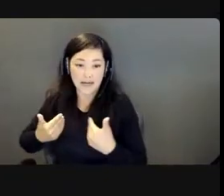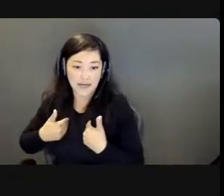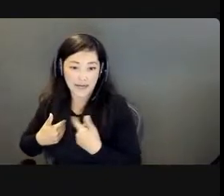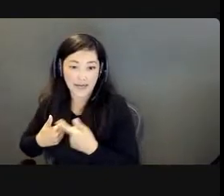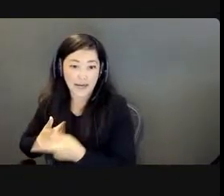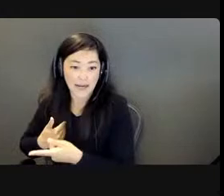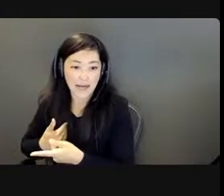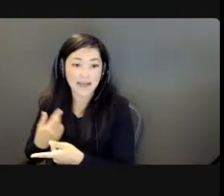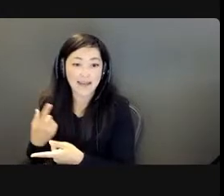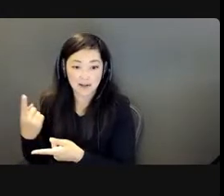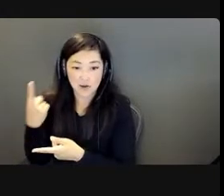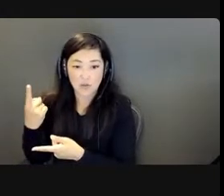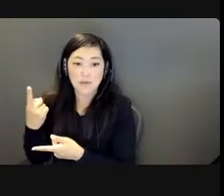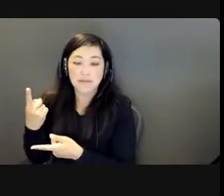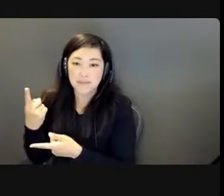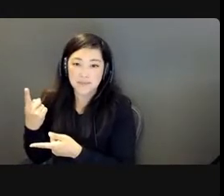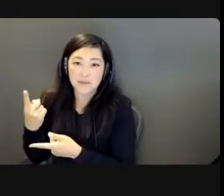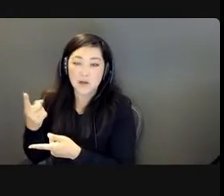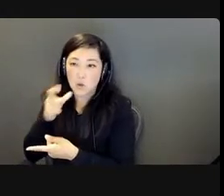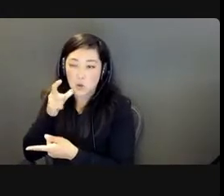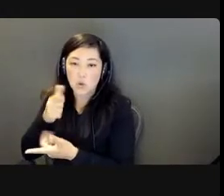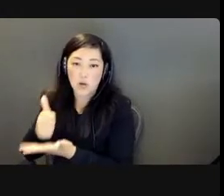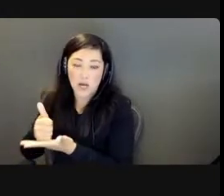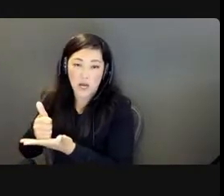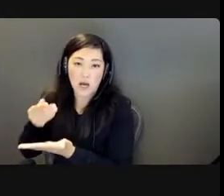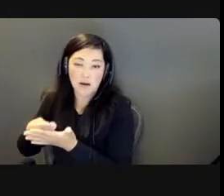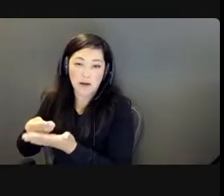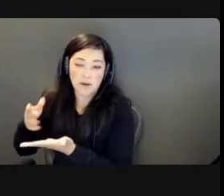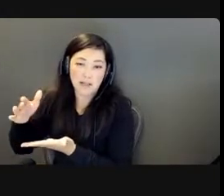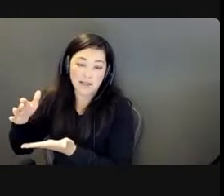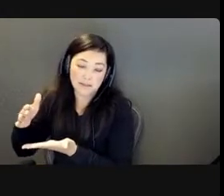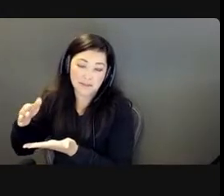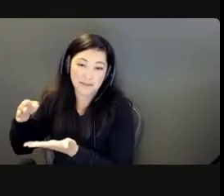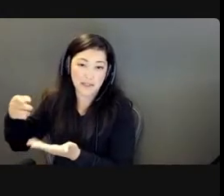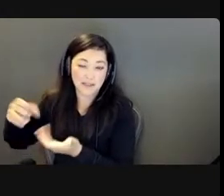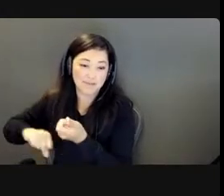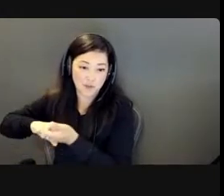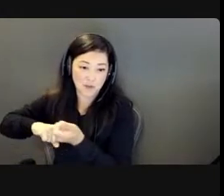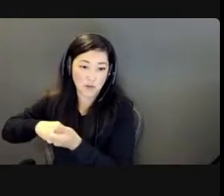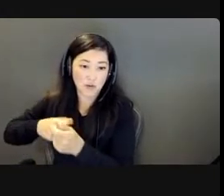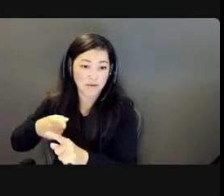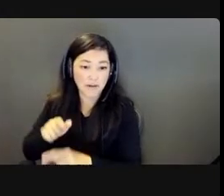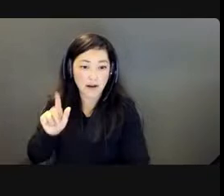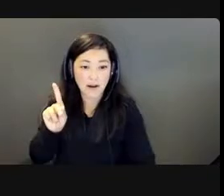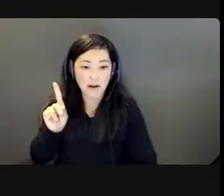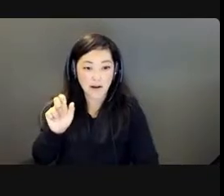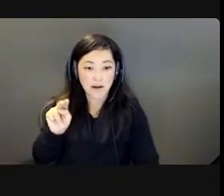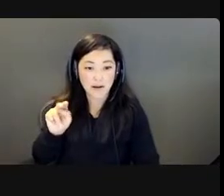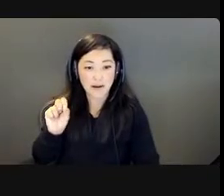in Saskatchewan, and they helped with the wheelchair lift into the van. So it's quite an expensive